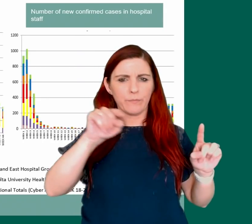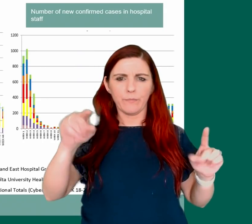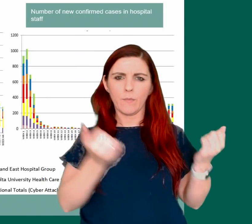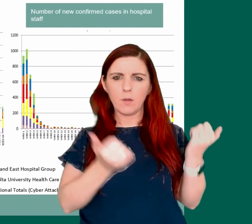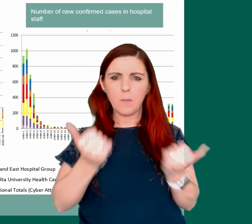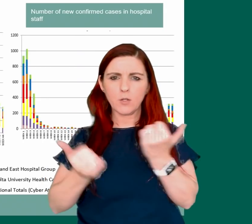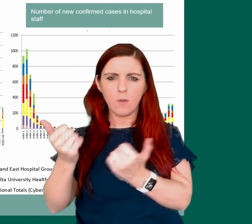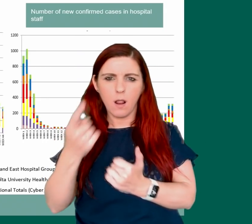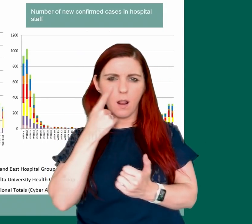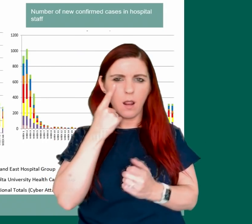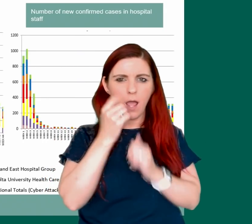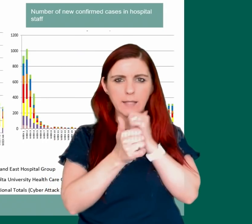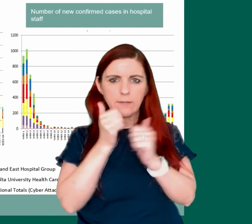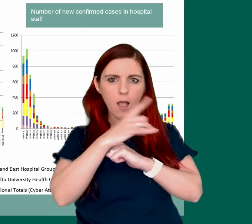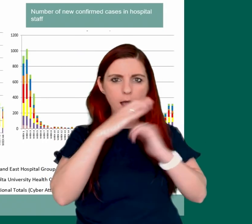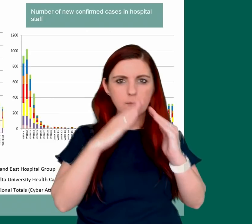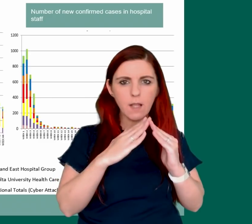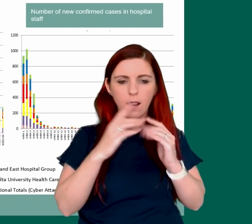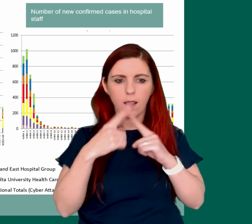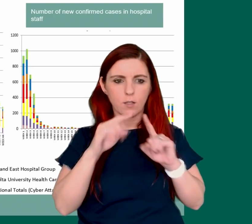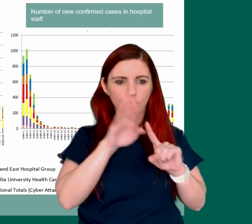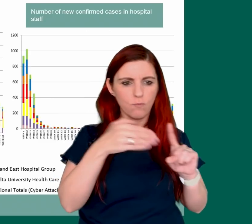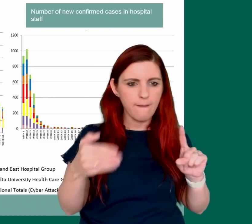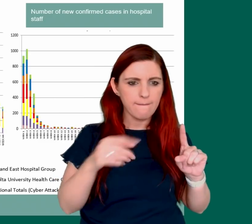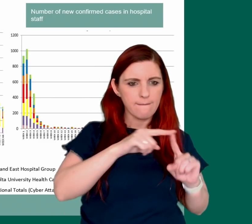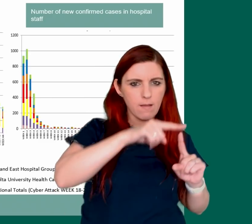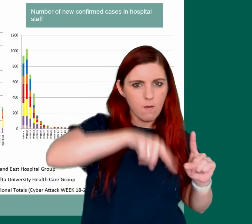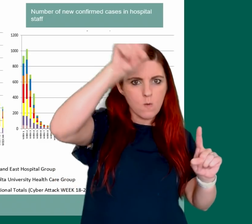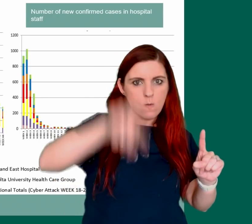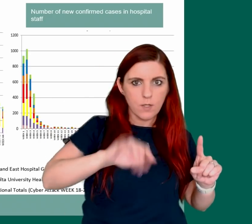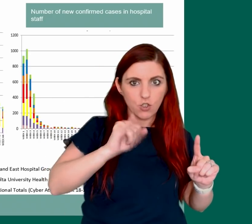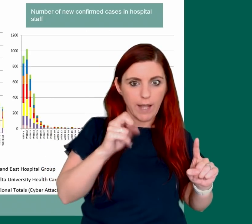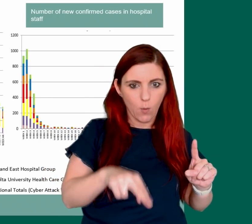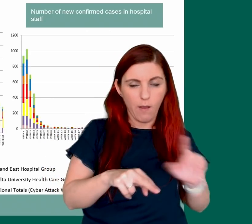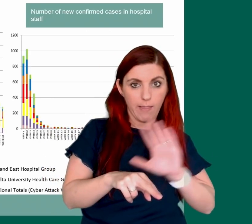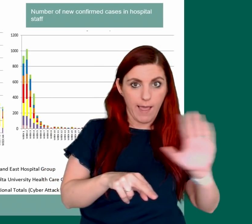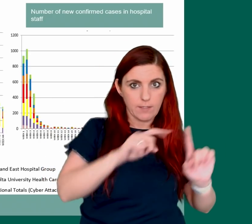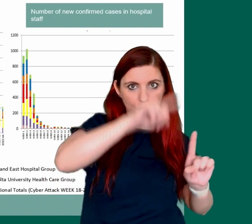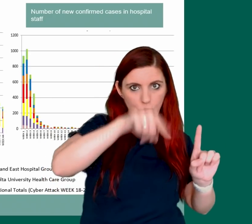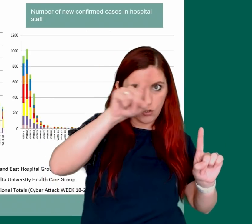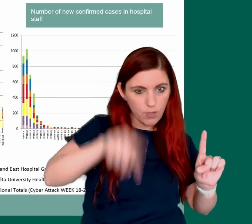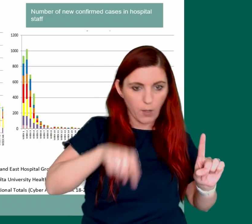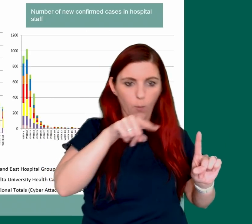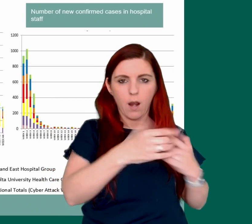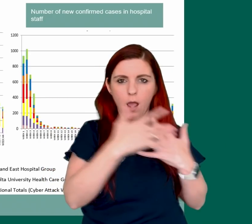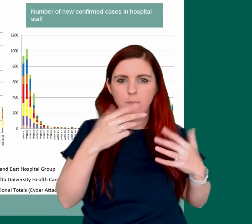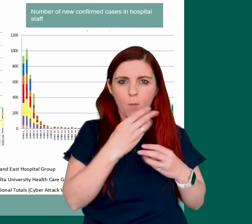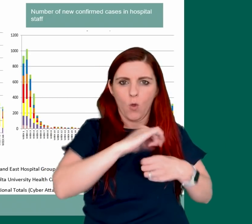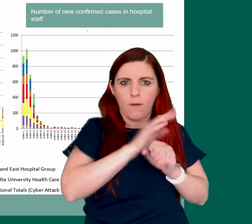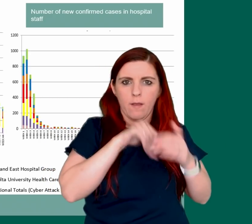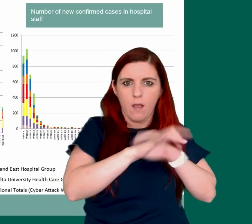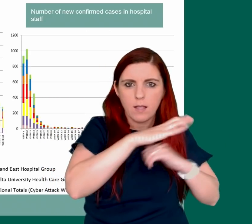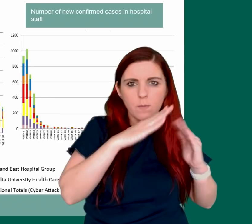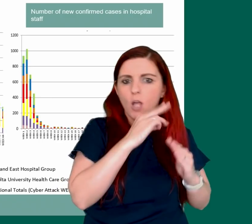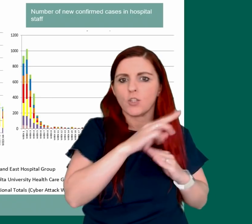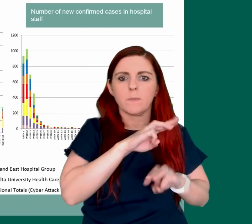looking at activity of hospital-acquired COVID. That graph on the left, look at that big spike in January when lots of people were acquiring COVID in hospitals. So it wasn't just people